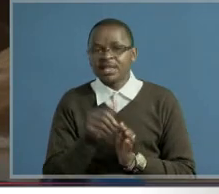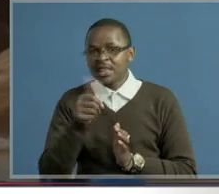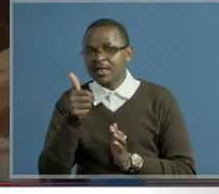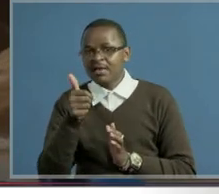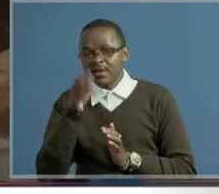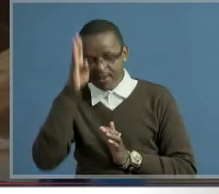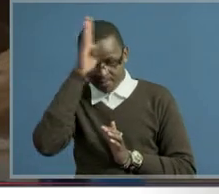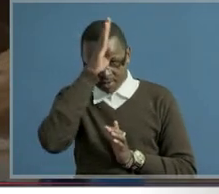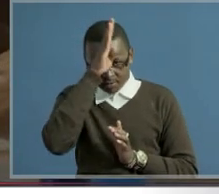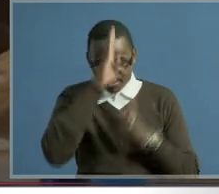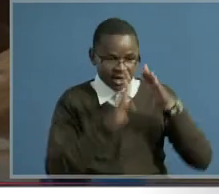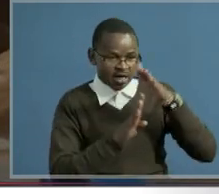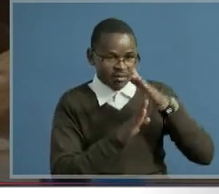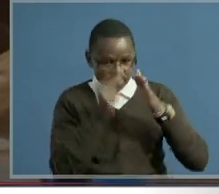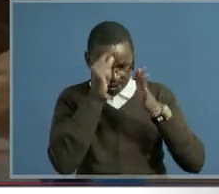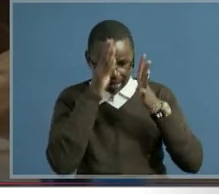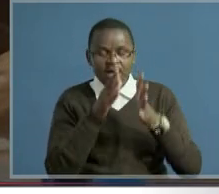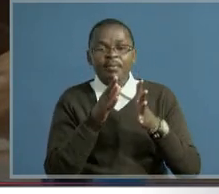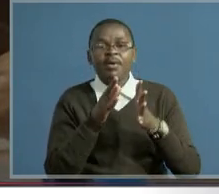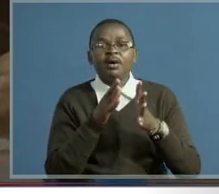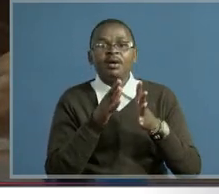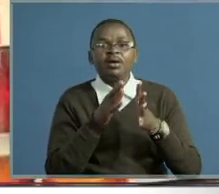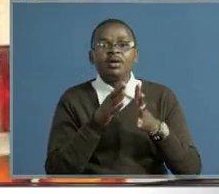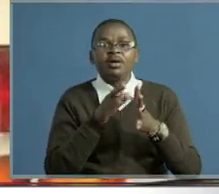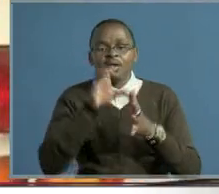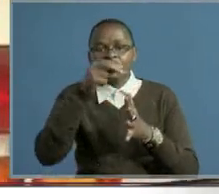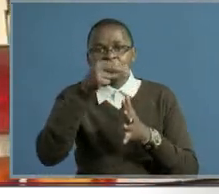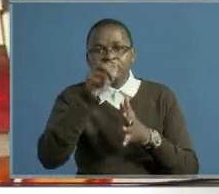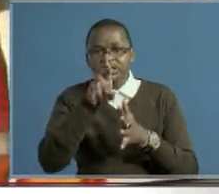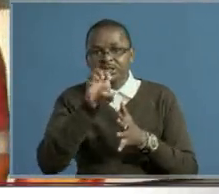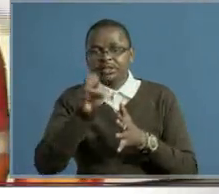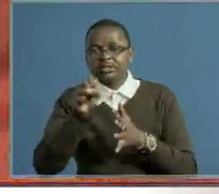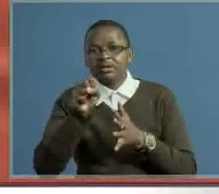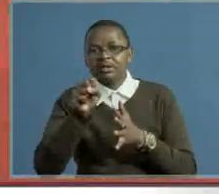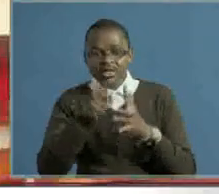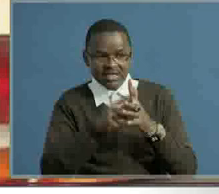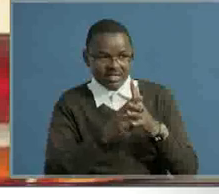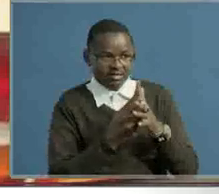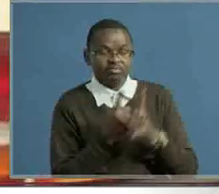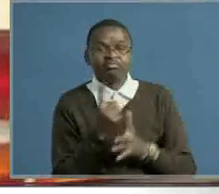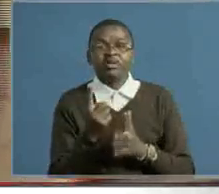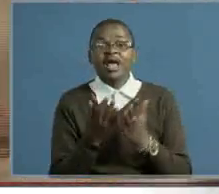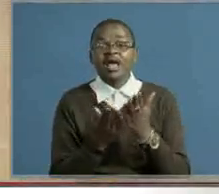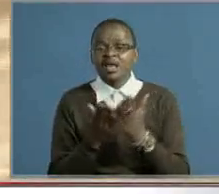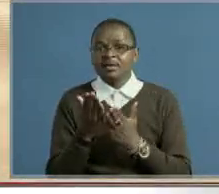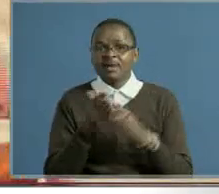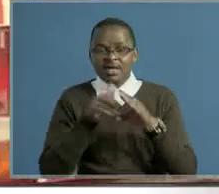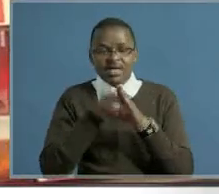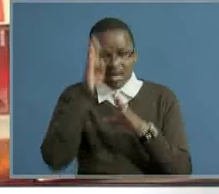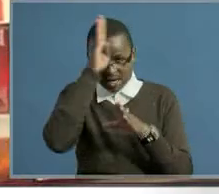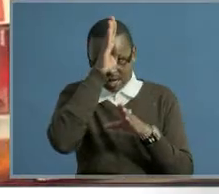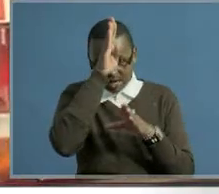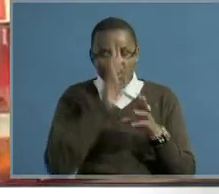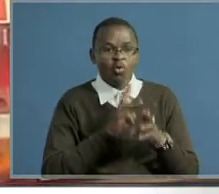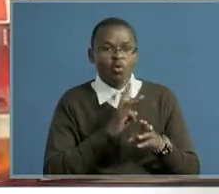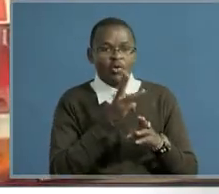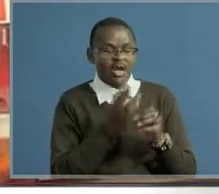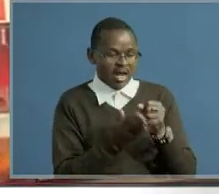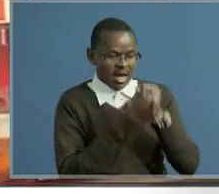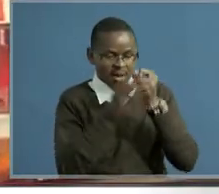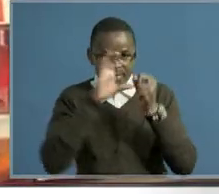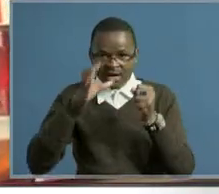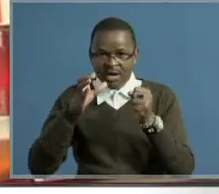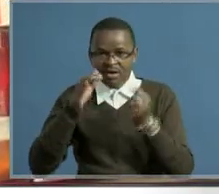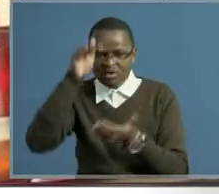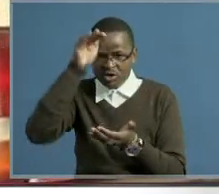Gama deputy governor Professor Charles Montgomery noted that the launch of the service center in bukhoma will help the county